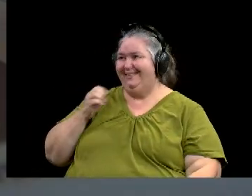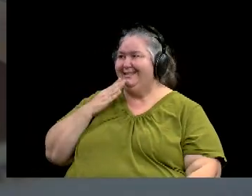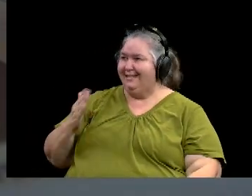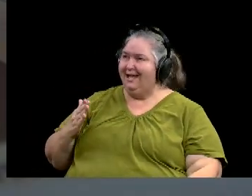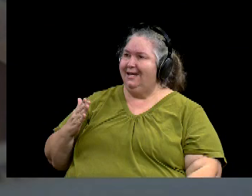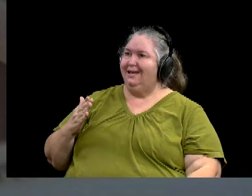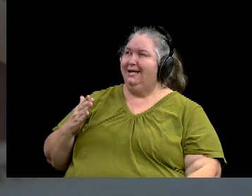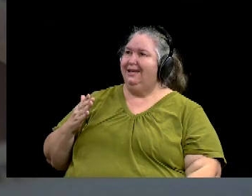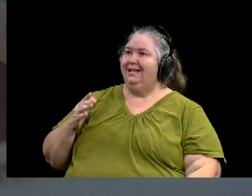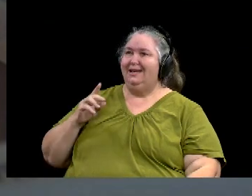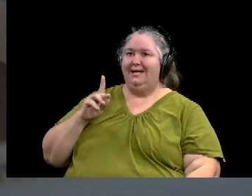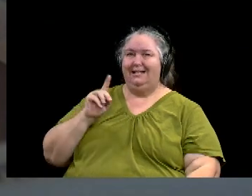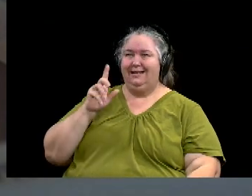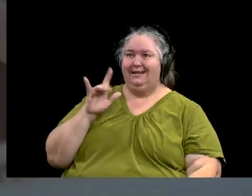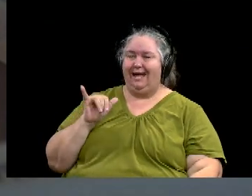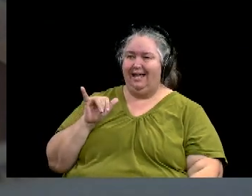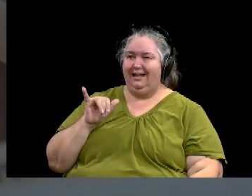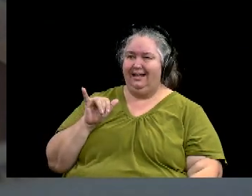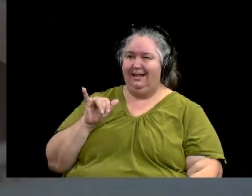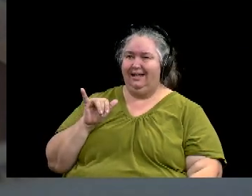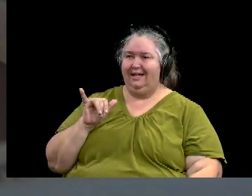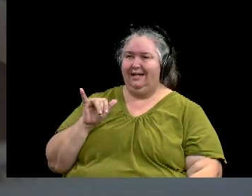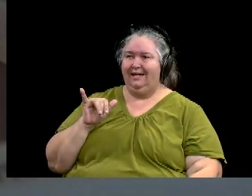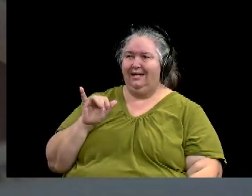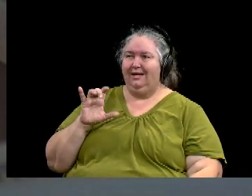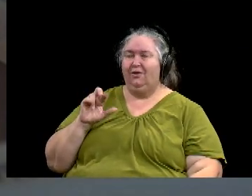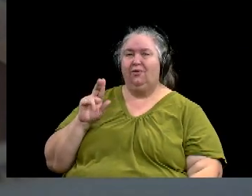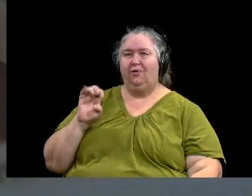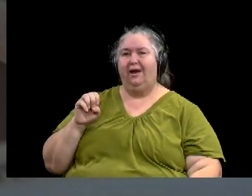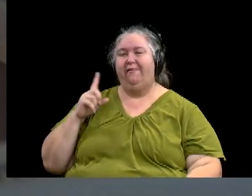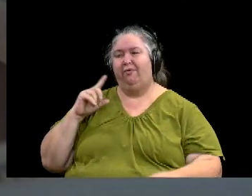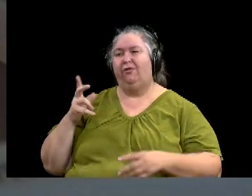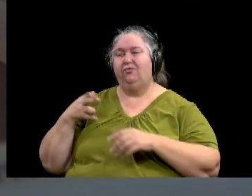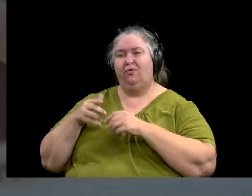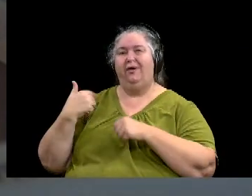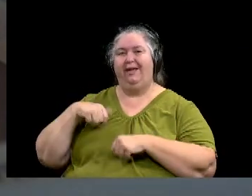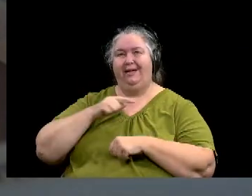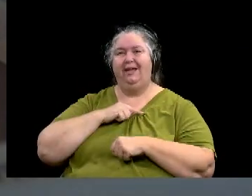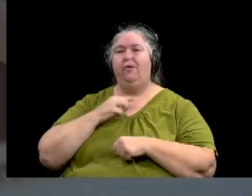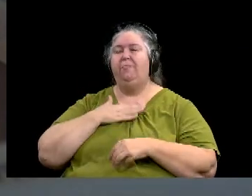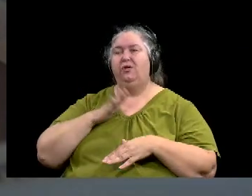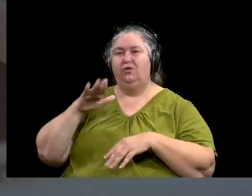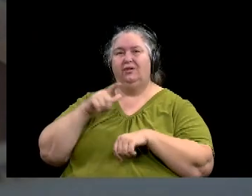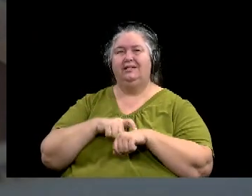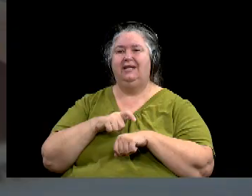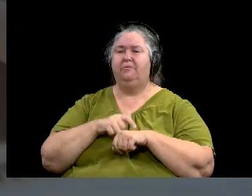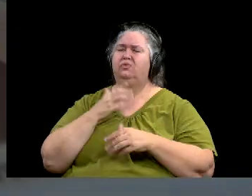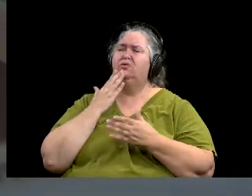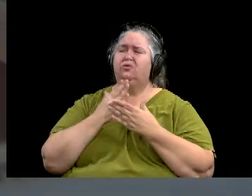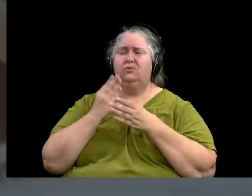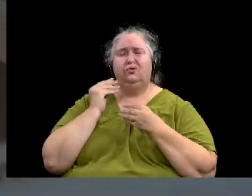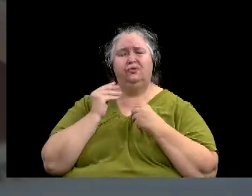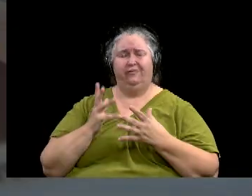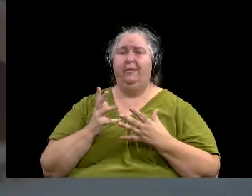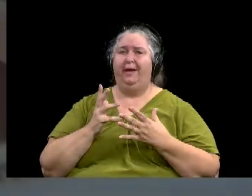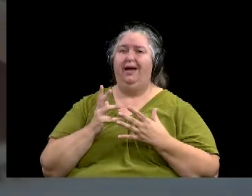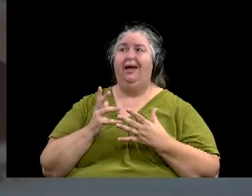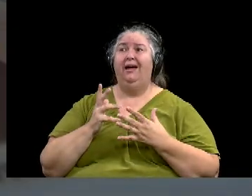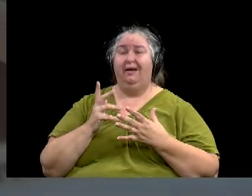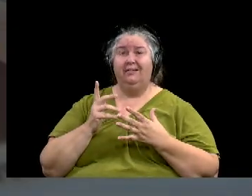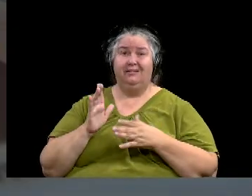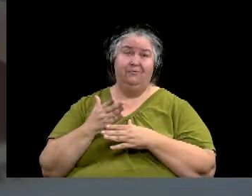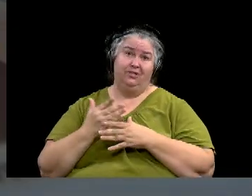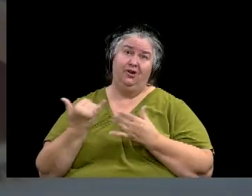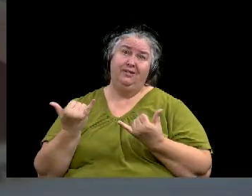us today. We so appreciate your time. I think there's a lot of good information that was shared today that is hopefully going to be helpful to our